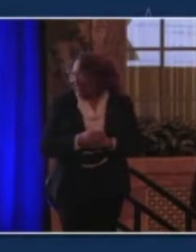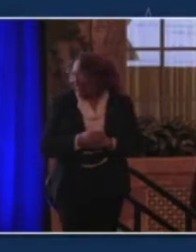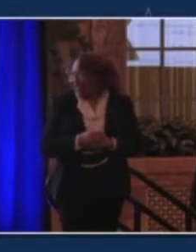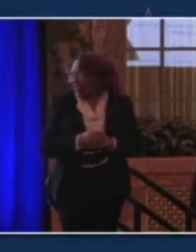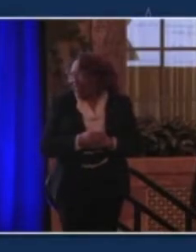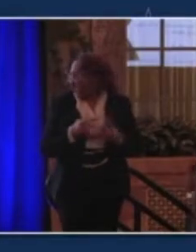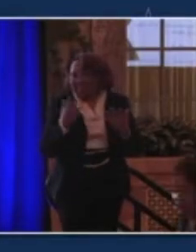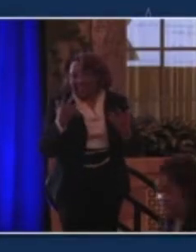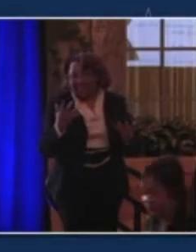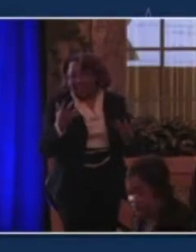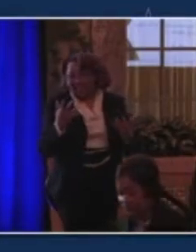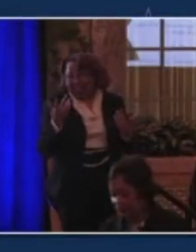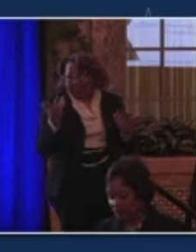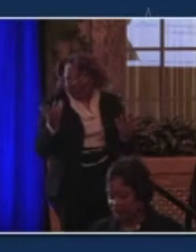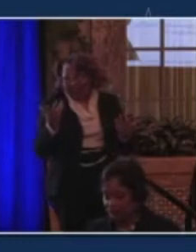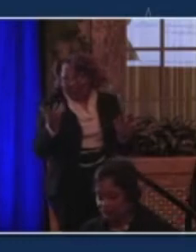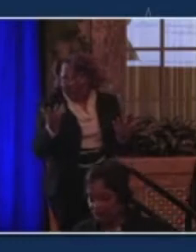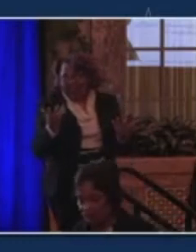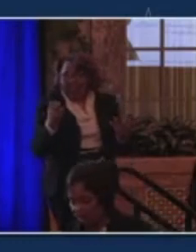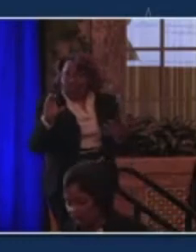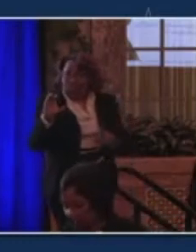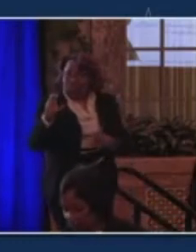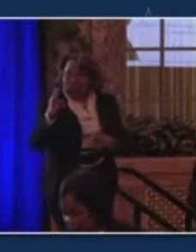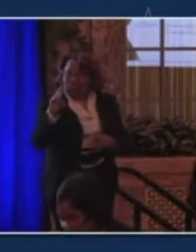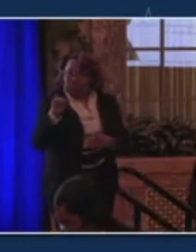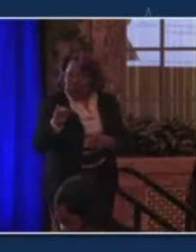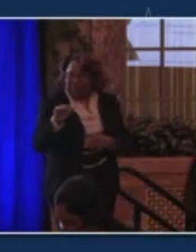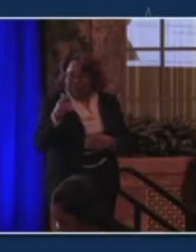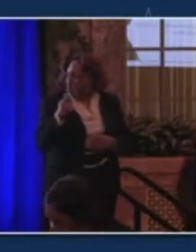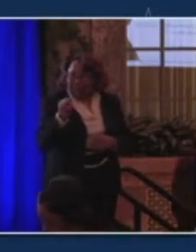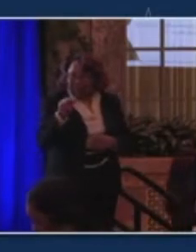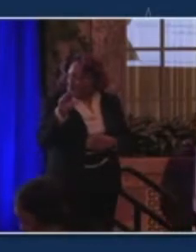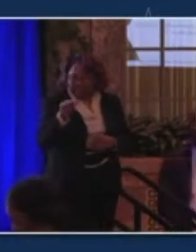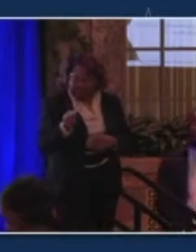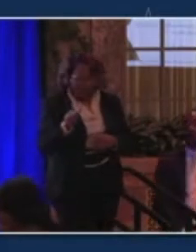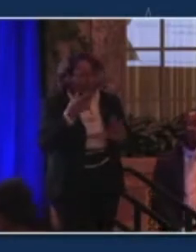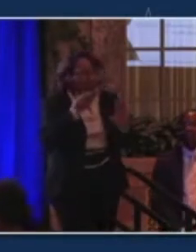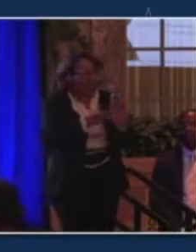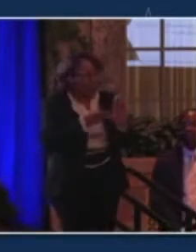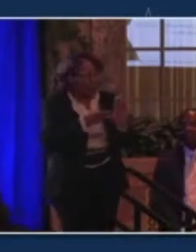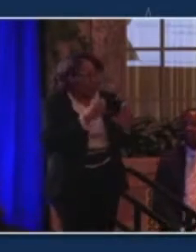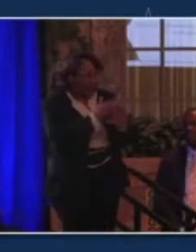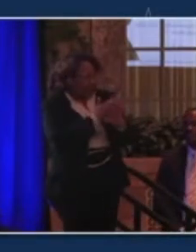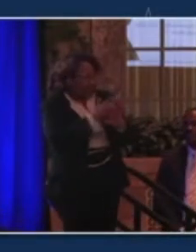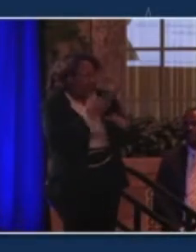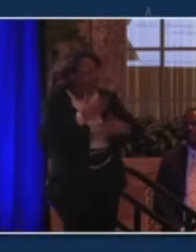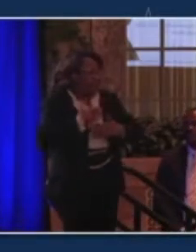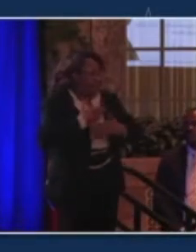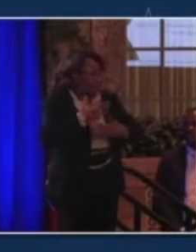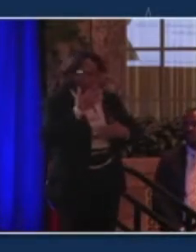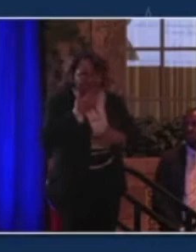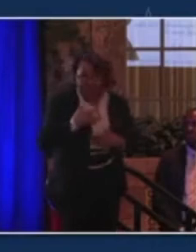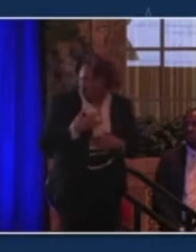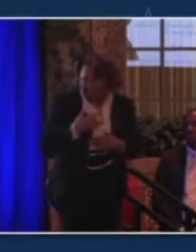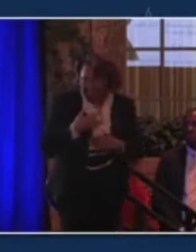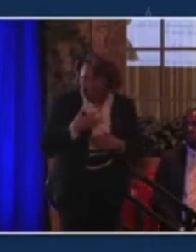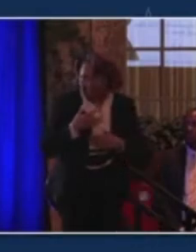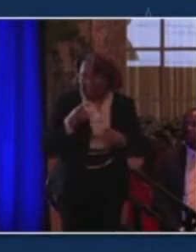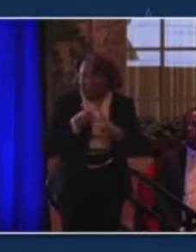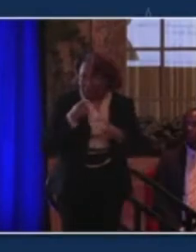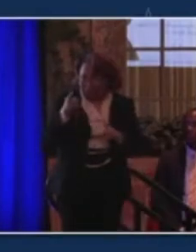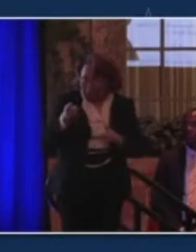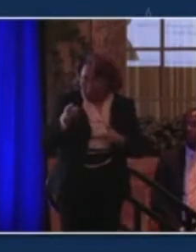Our friend, our leader, Chuy Garcia, join me in singing Happy Birthday to